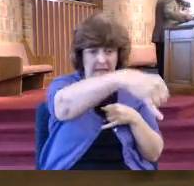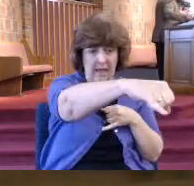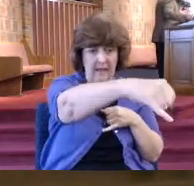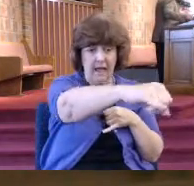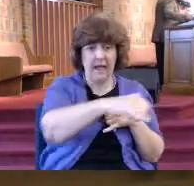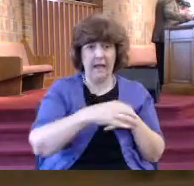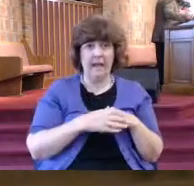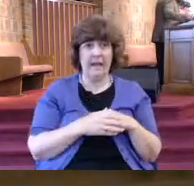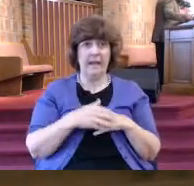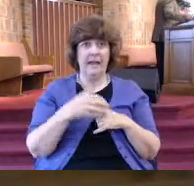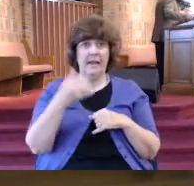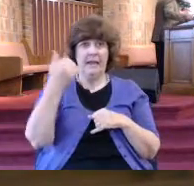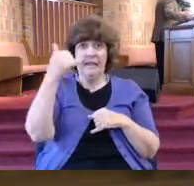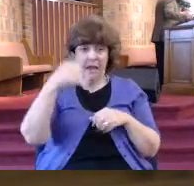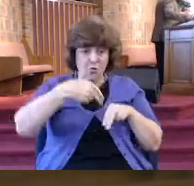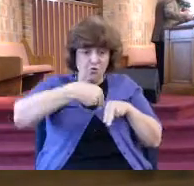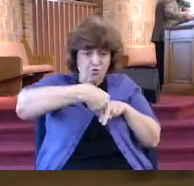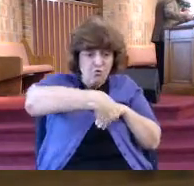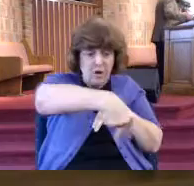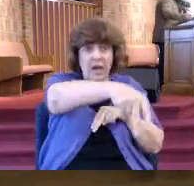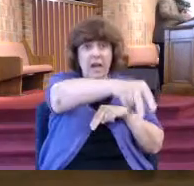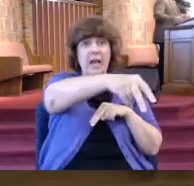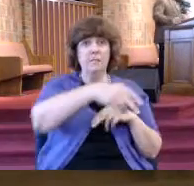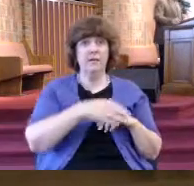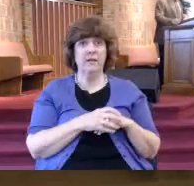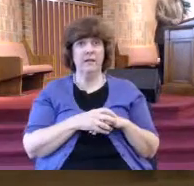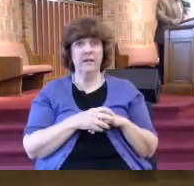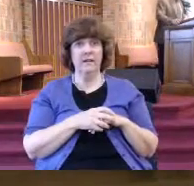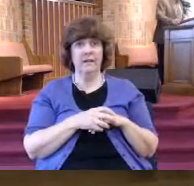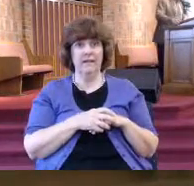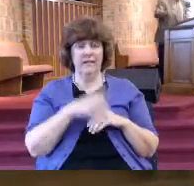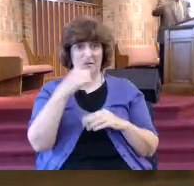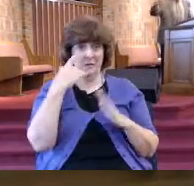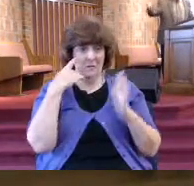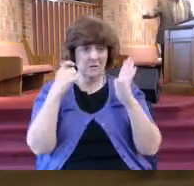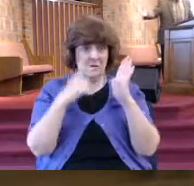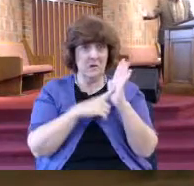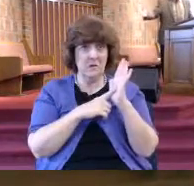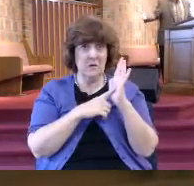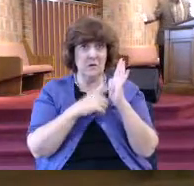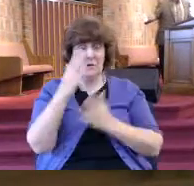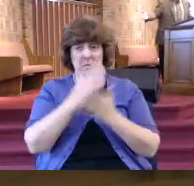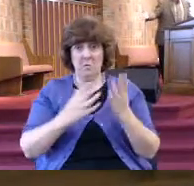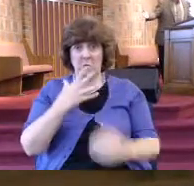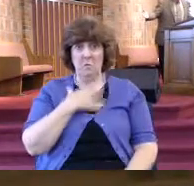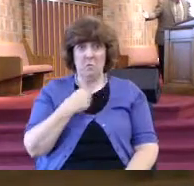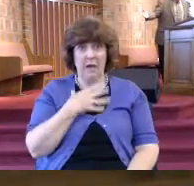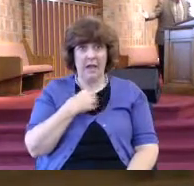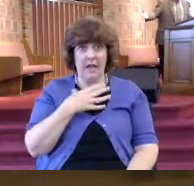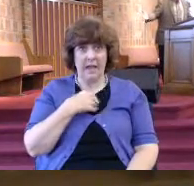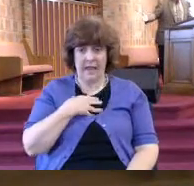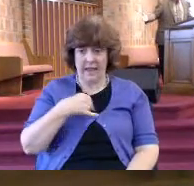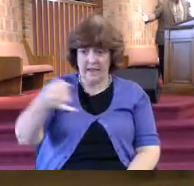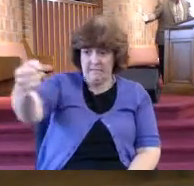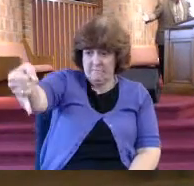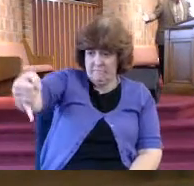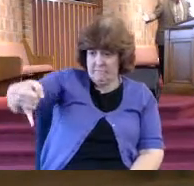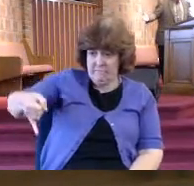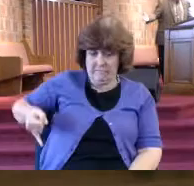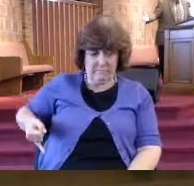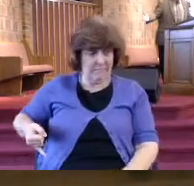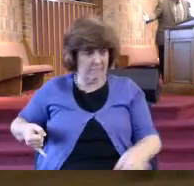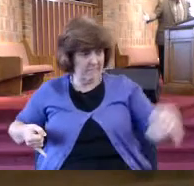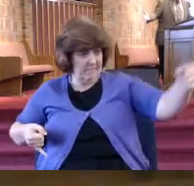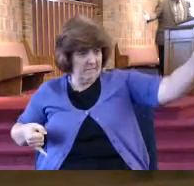stripe down the middle of the road? Did you notice that there were white stripes on the edge of the